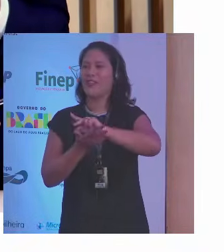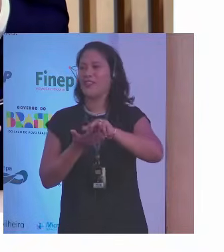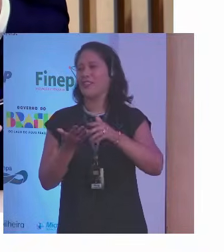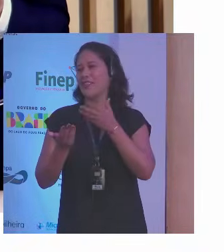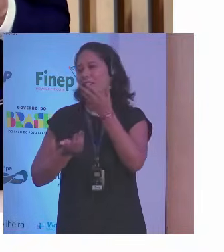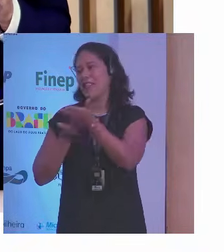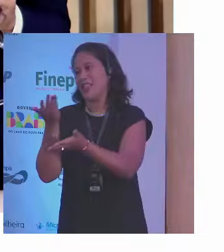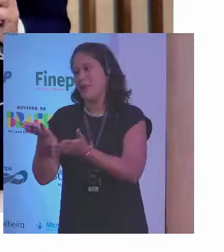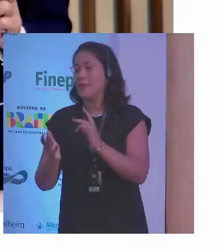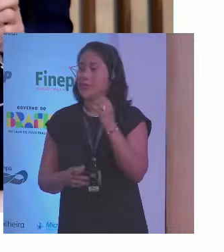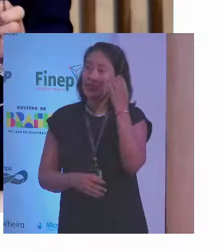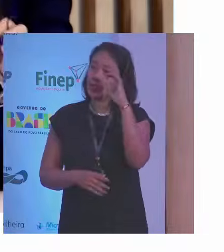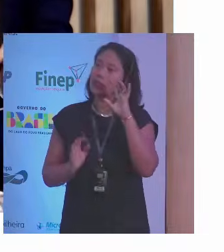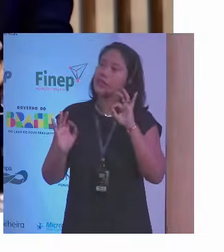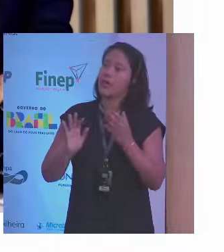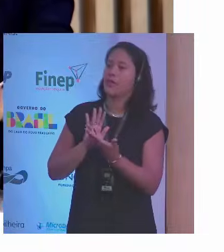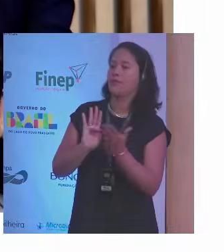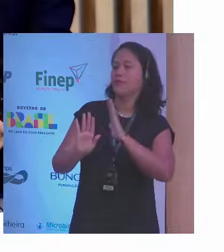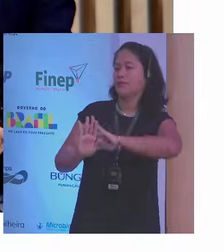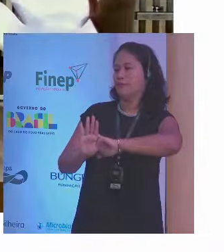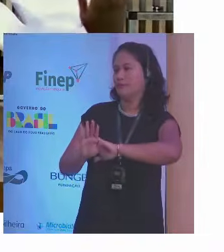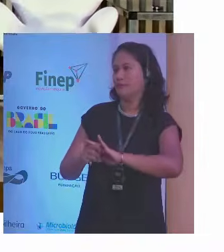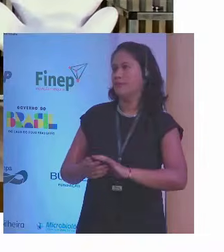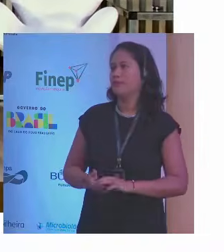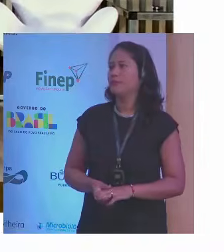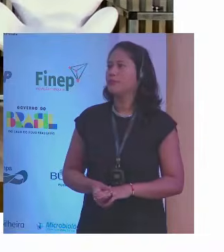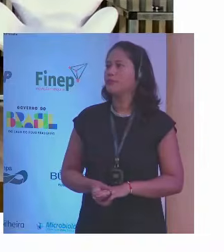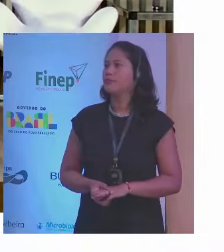develop the systems. Thank you.